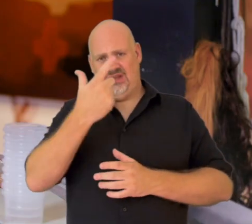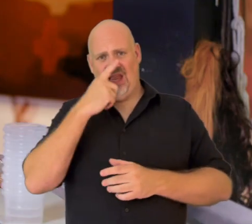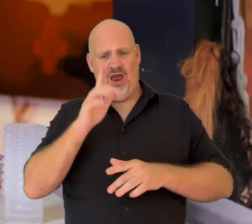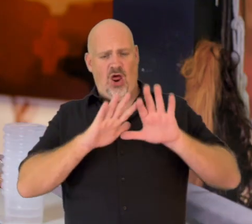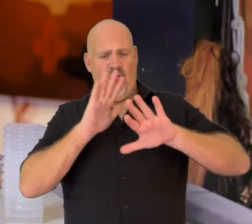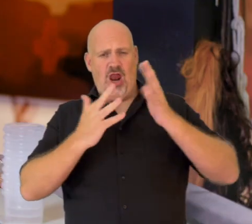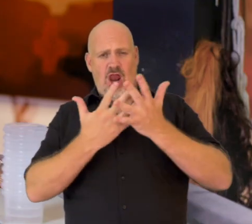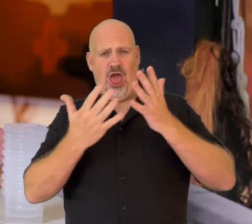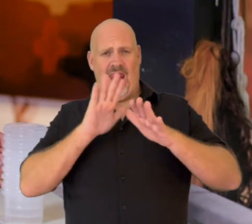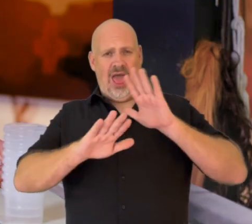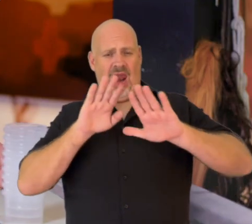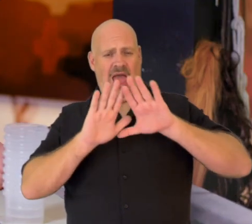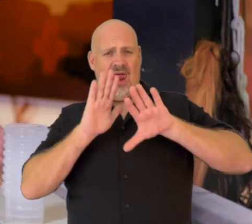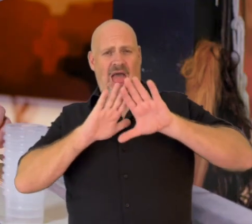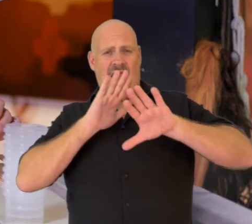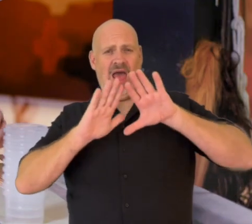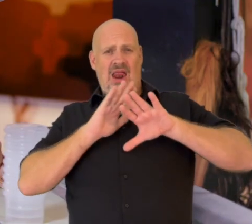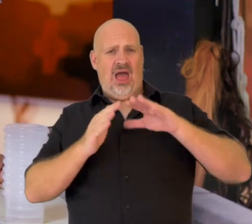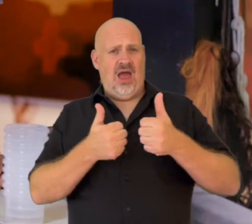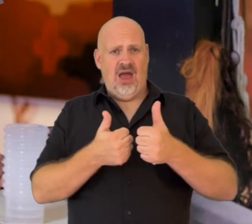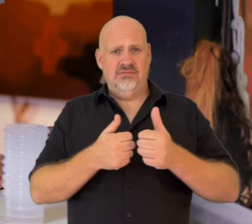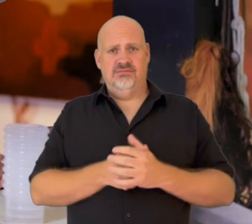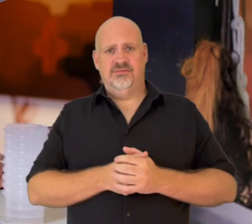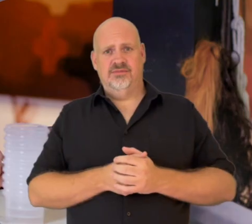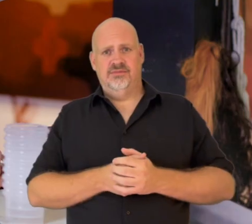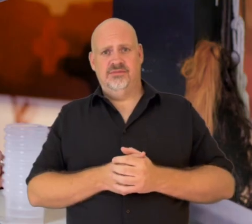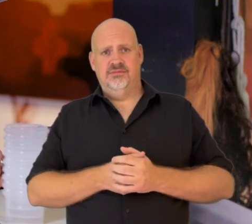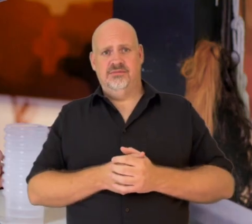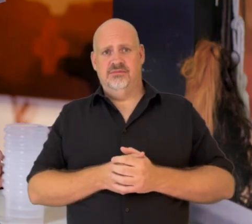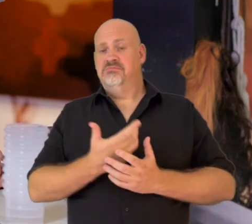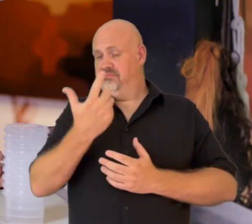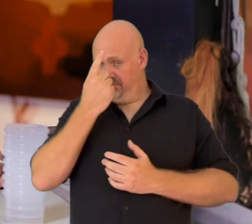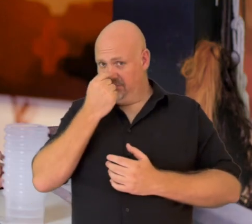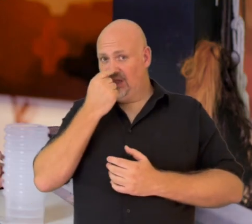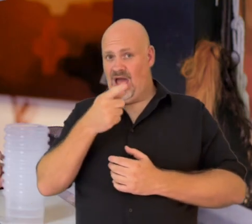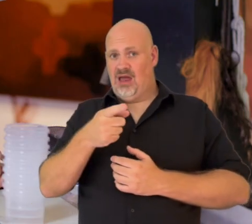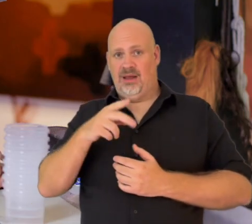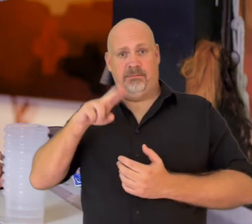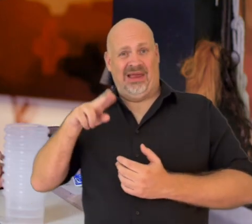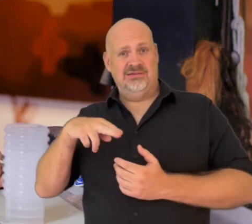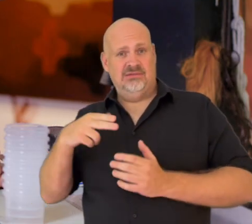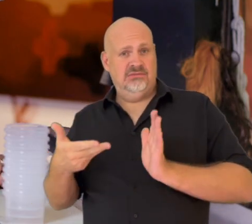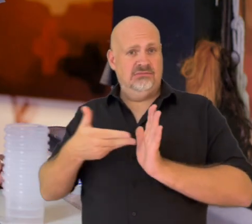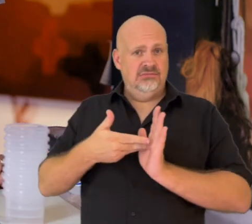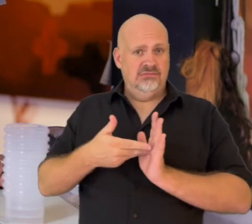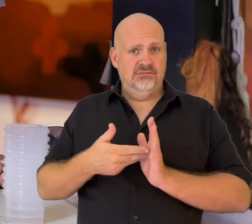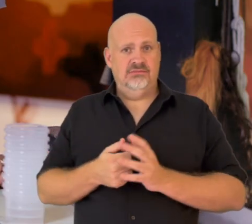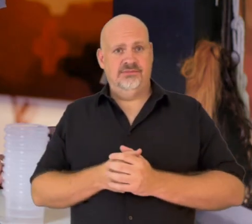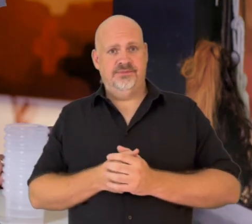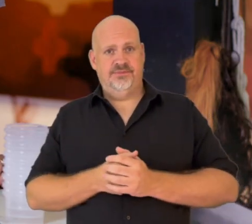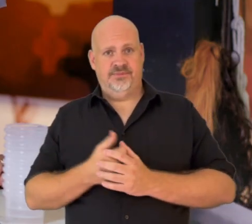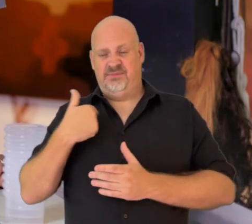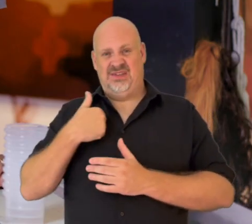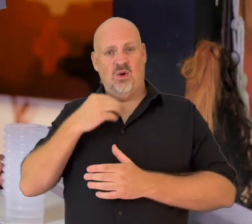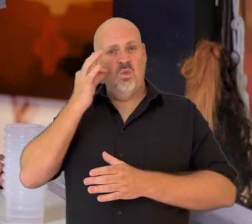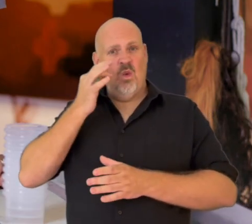as you want, but another step could be to introduce paint. And I've added lots of water to my paint